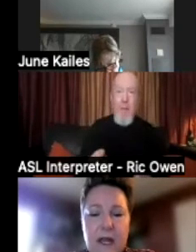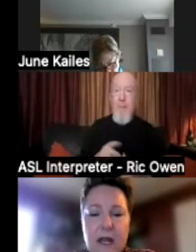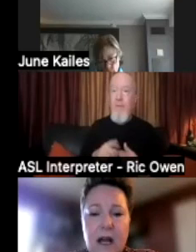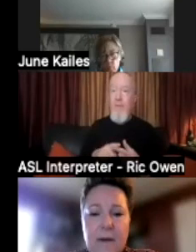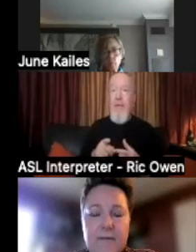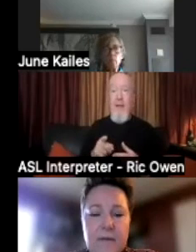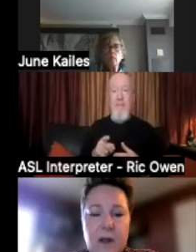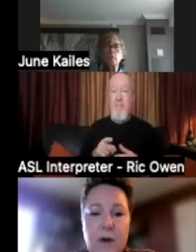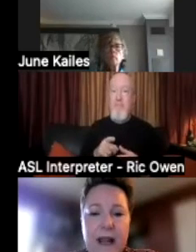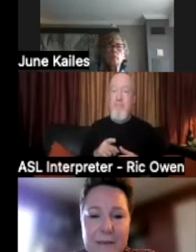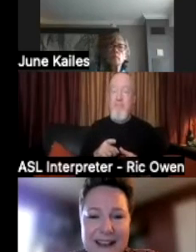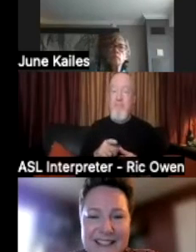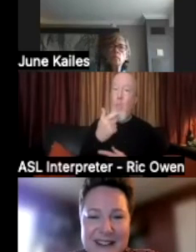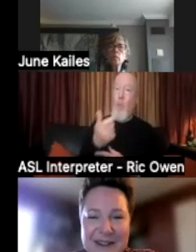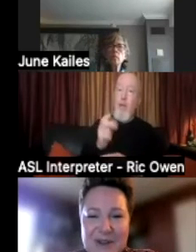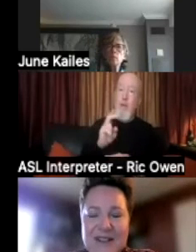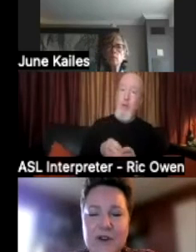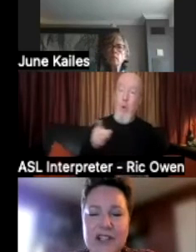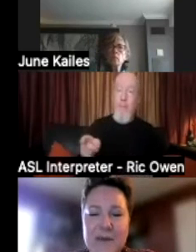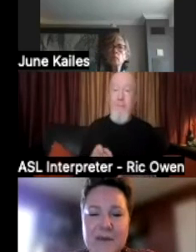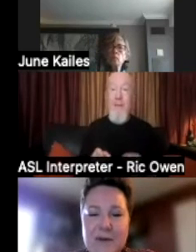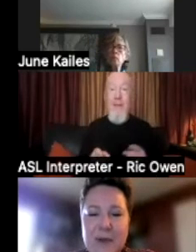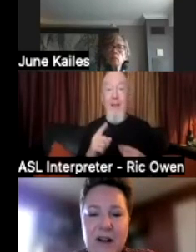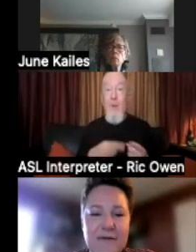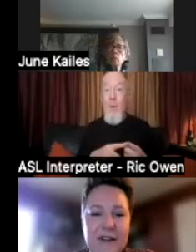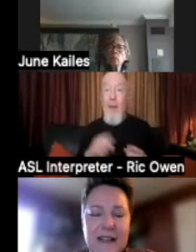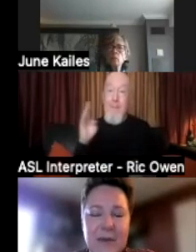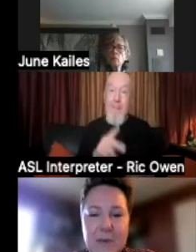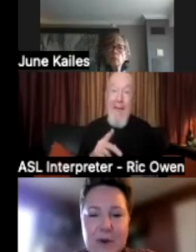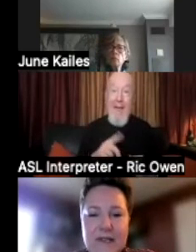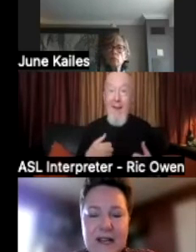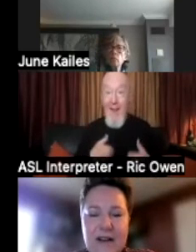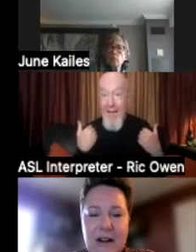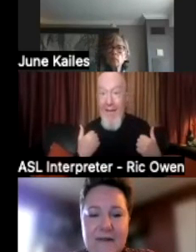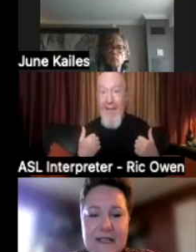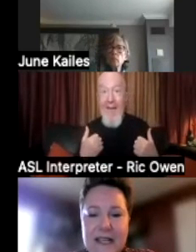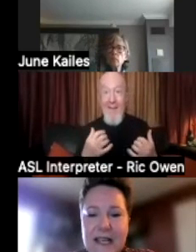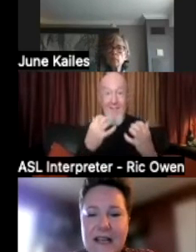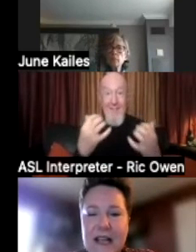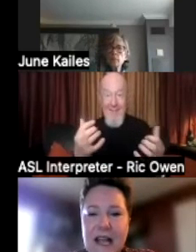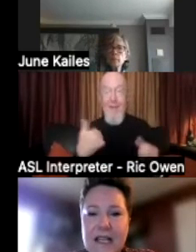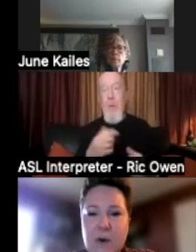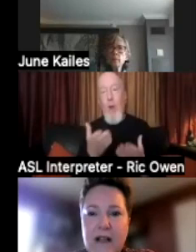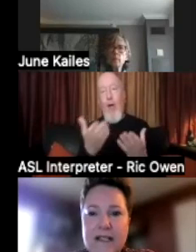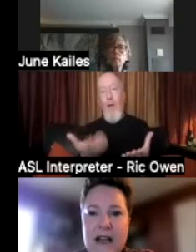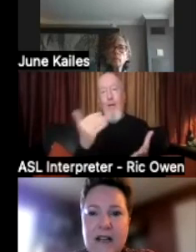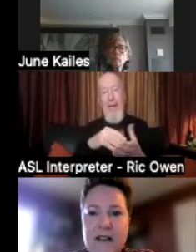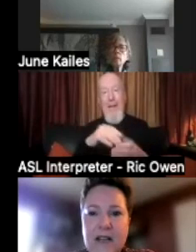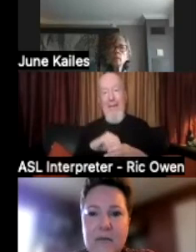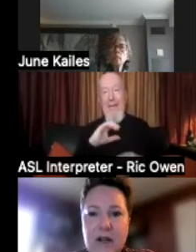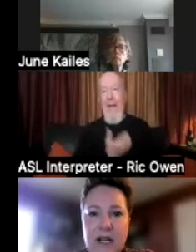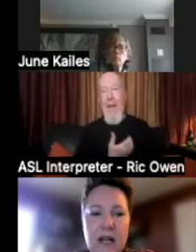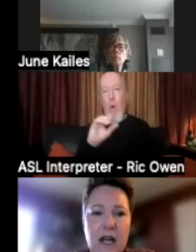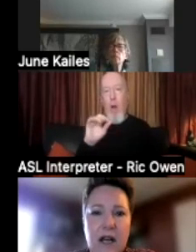month. When we get back to doing in-person workshops, we will be offering them in person in our office again, as well as out